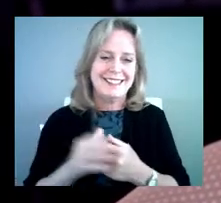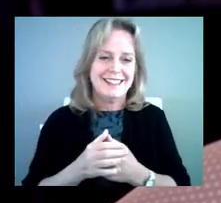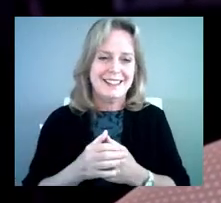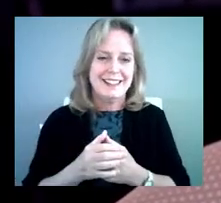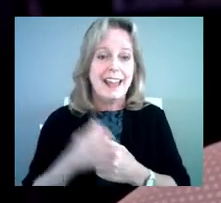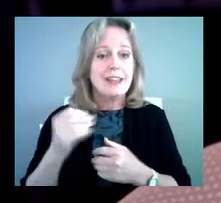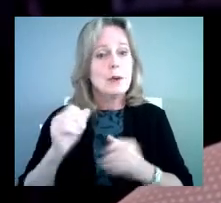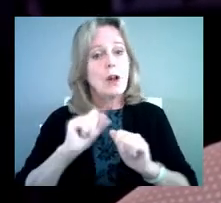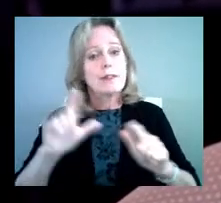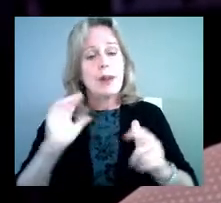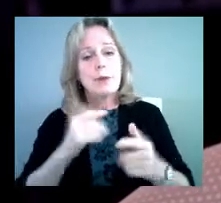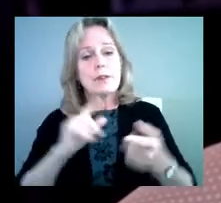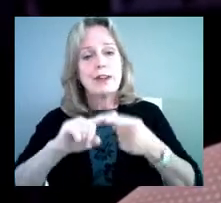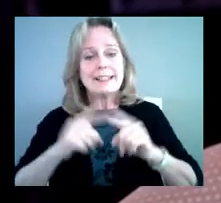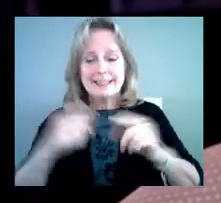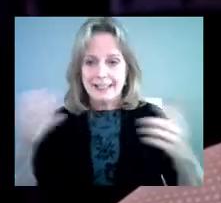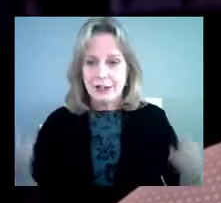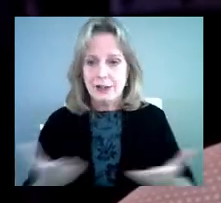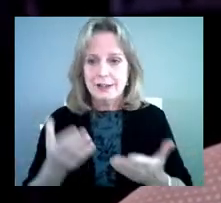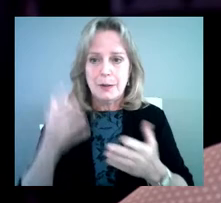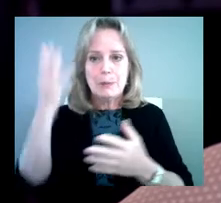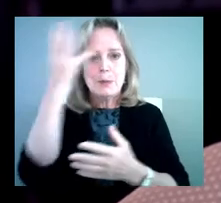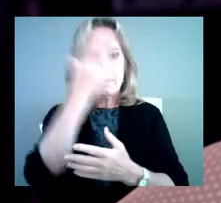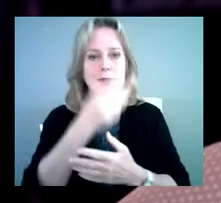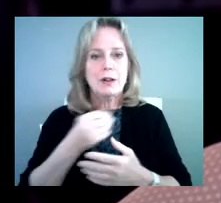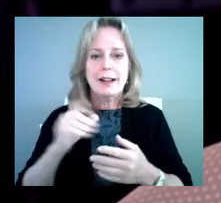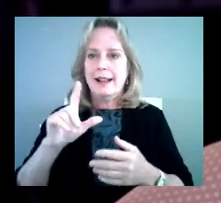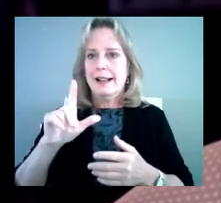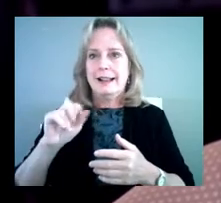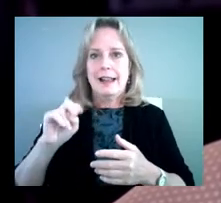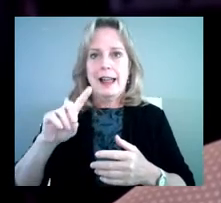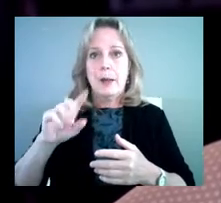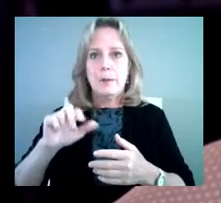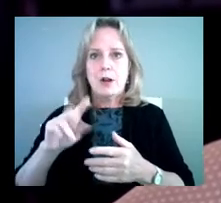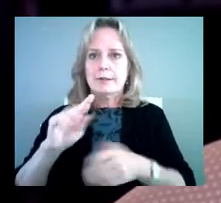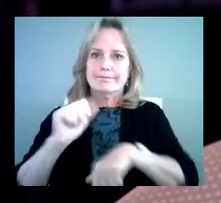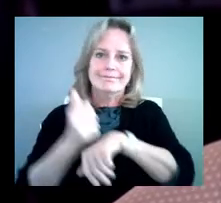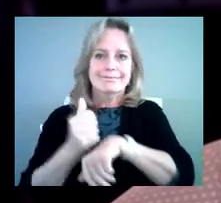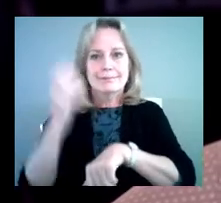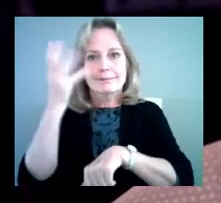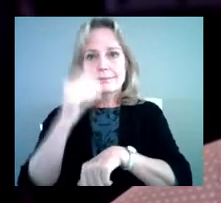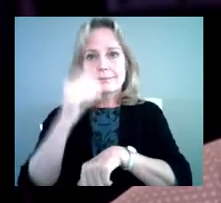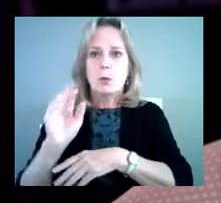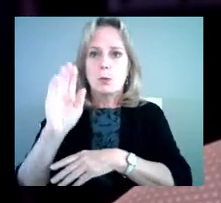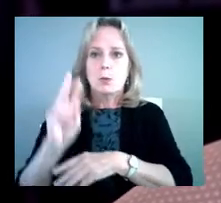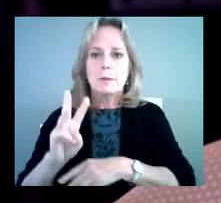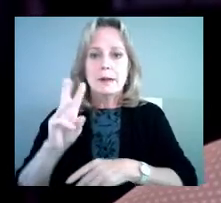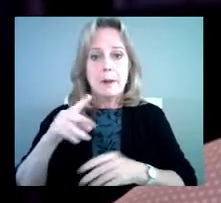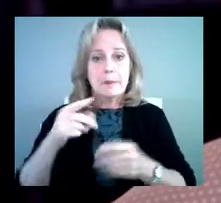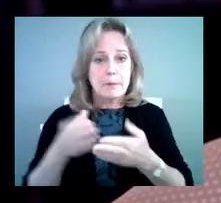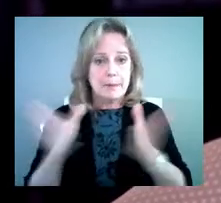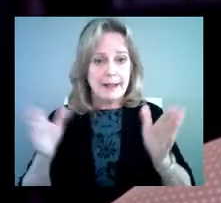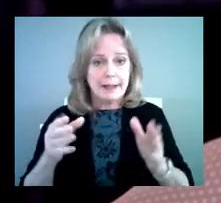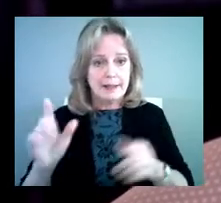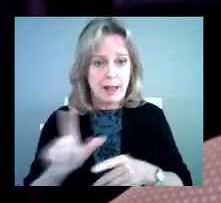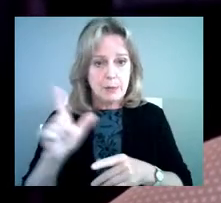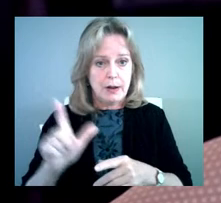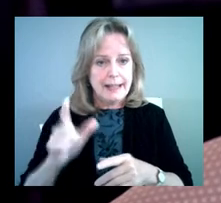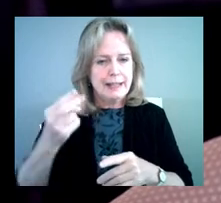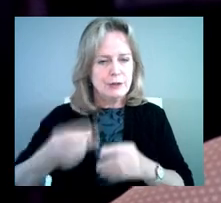And to all of our friends here at the beautiful landmark Wilmington Public Library. The library's history dates back